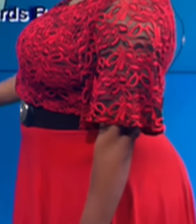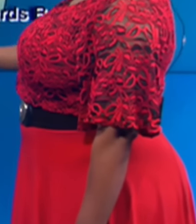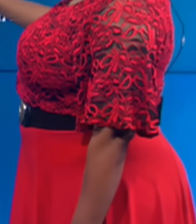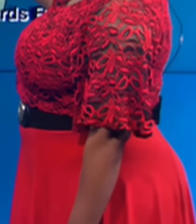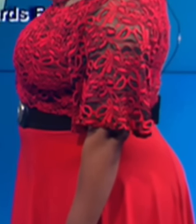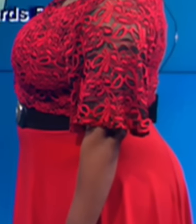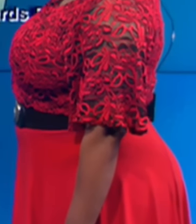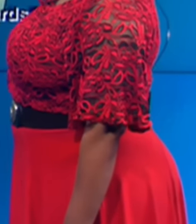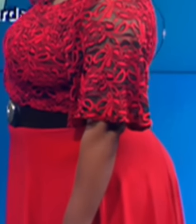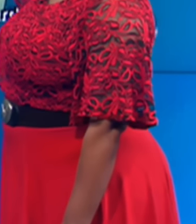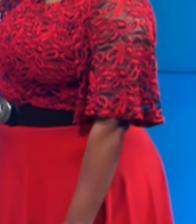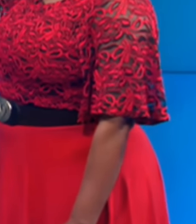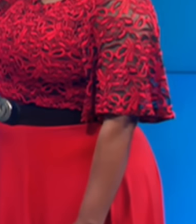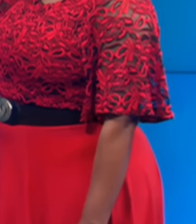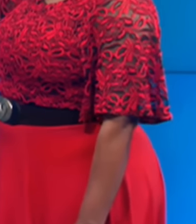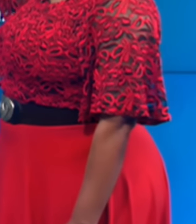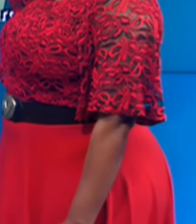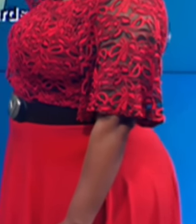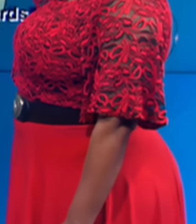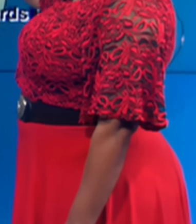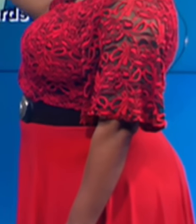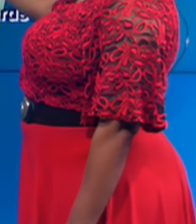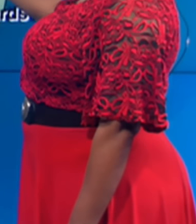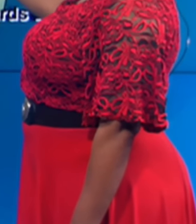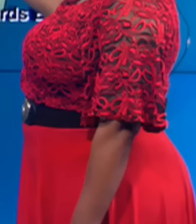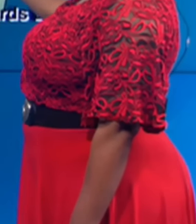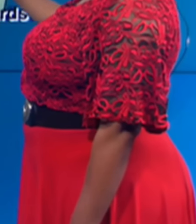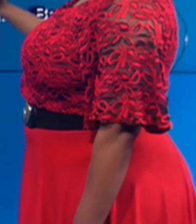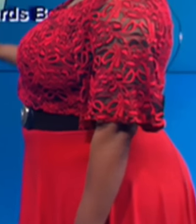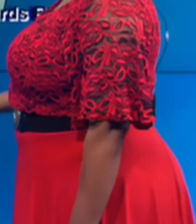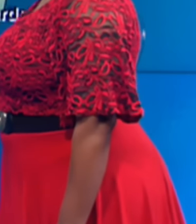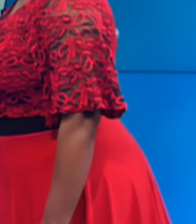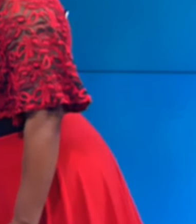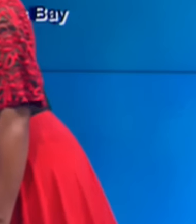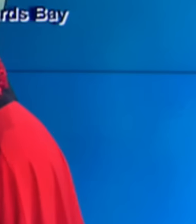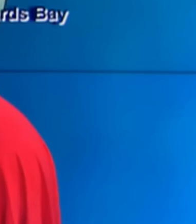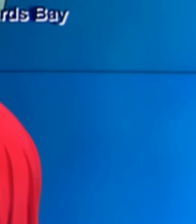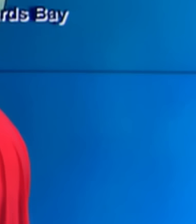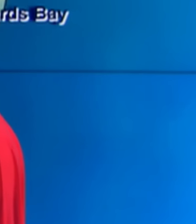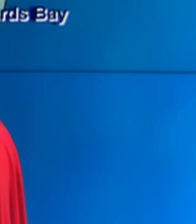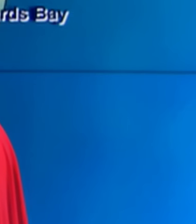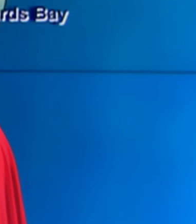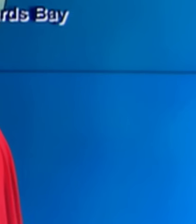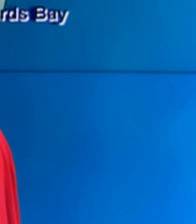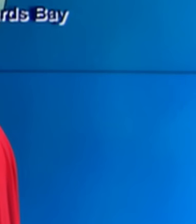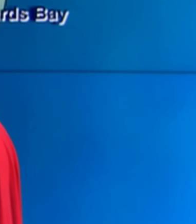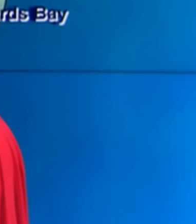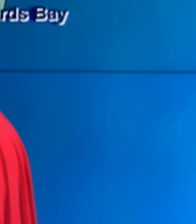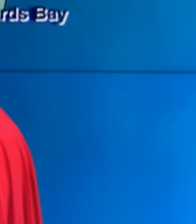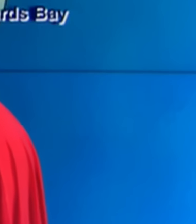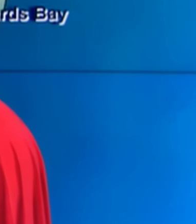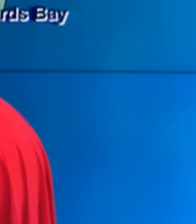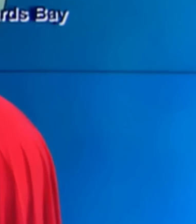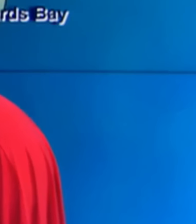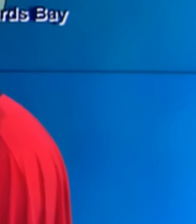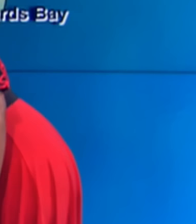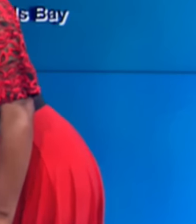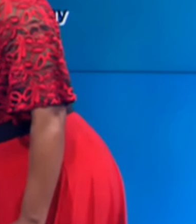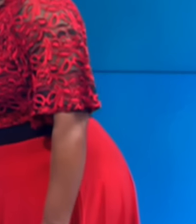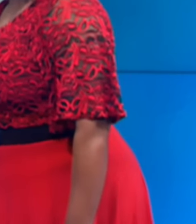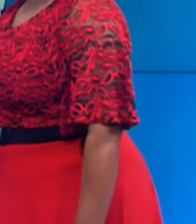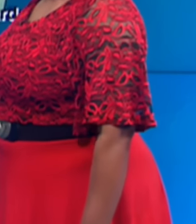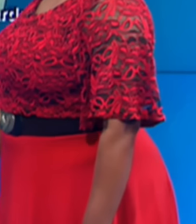tše go sasa re sa itemogela dipula tša matla ka dibe gona godimo go Limpopo Mpumalanga moya o le o santšane le gona o foka gona go tloga go la